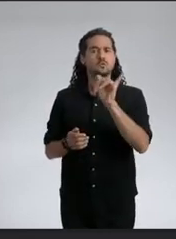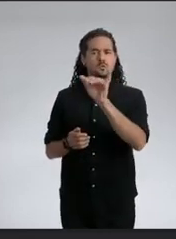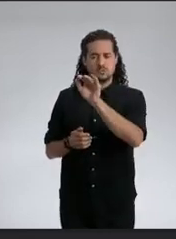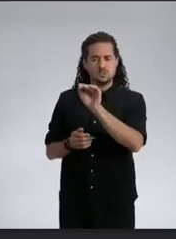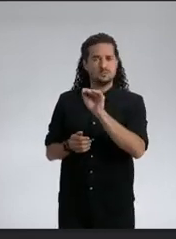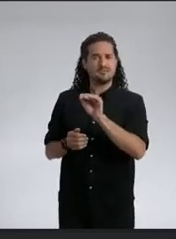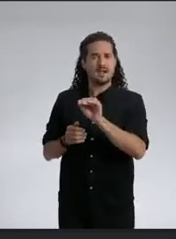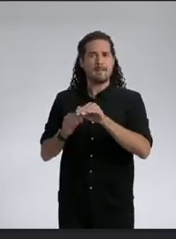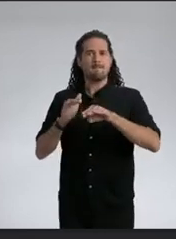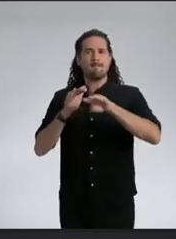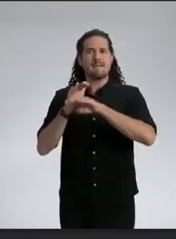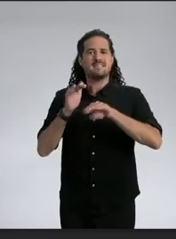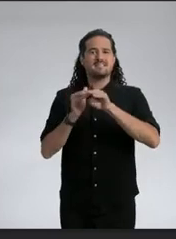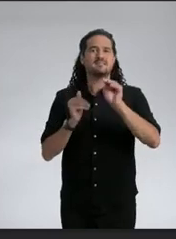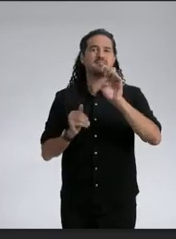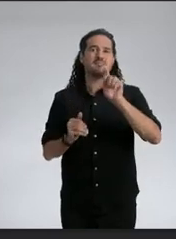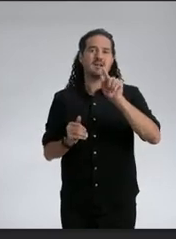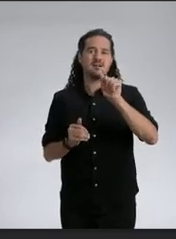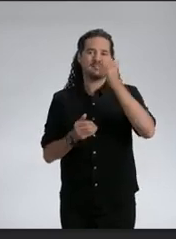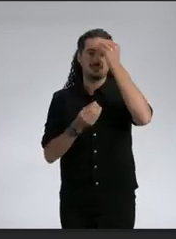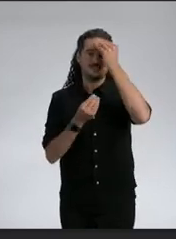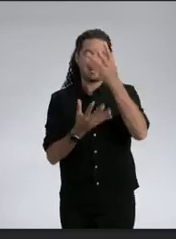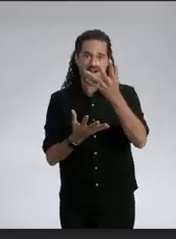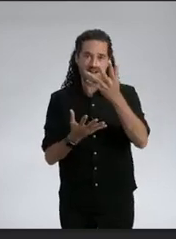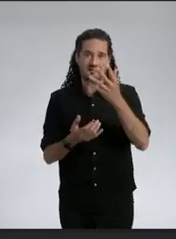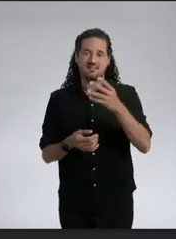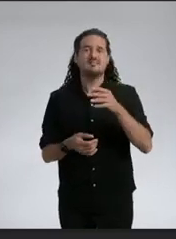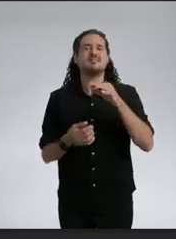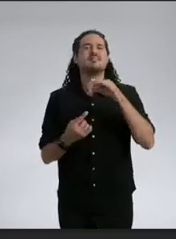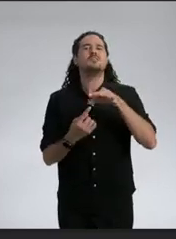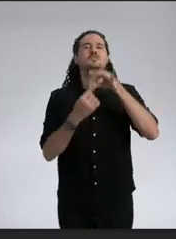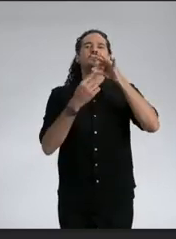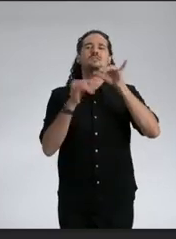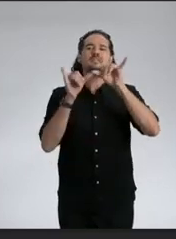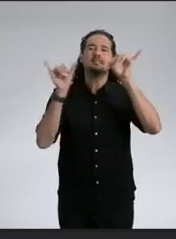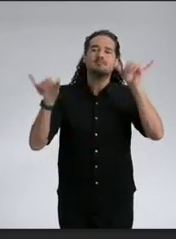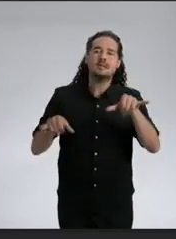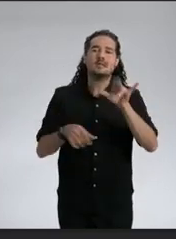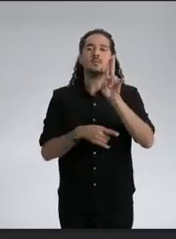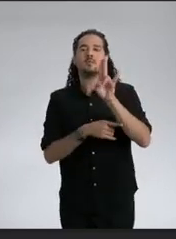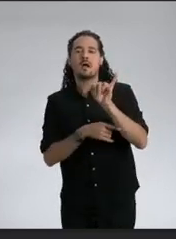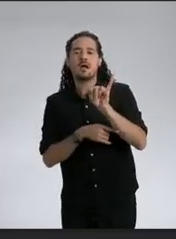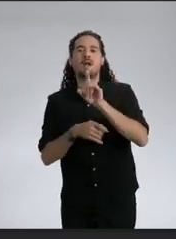to the system to customize system UI like confirmation dialogues and notices.